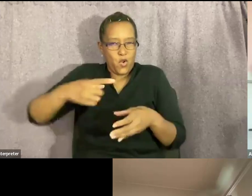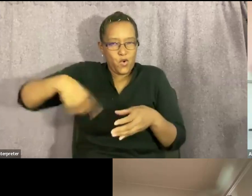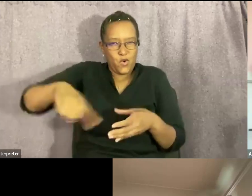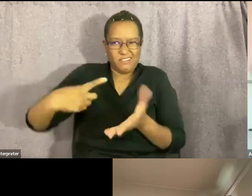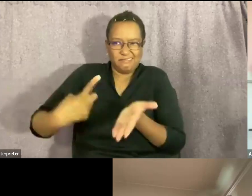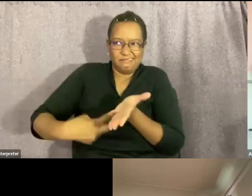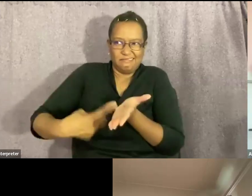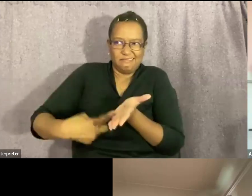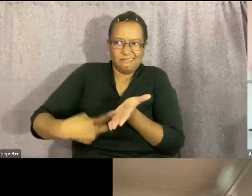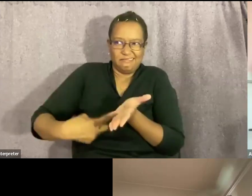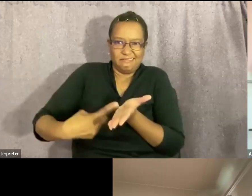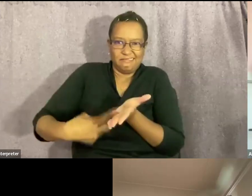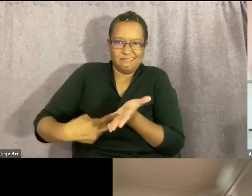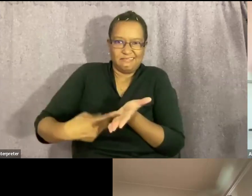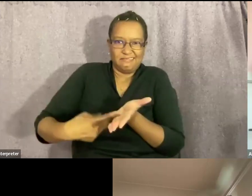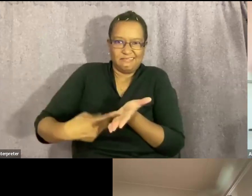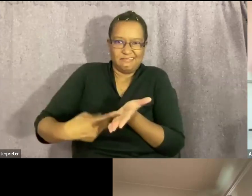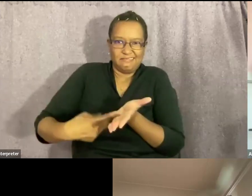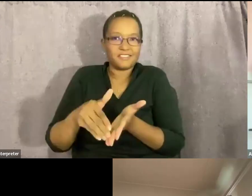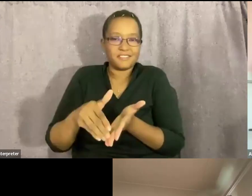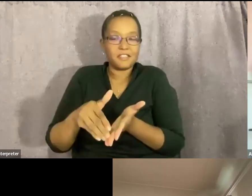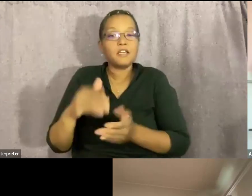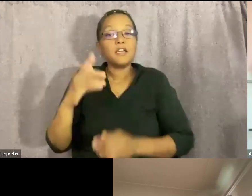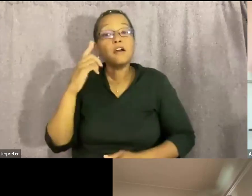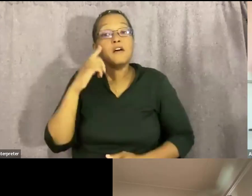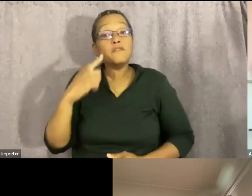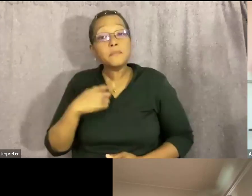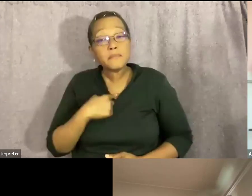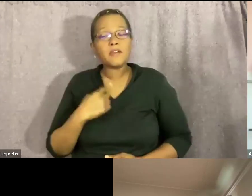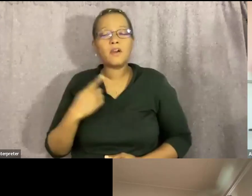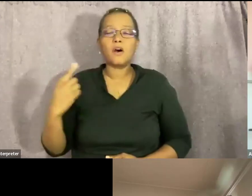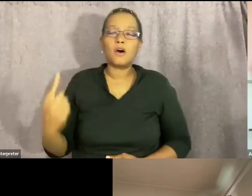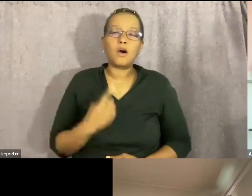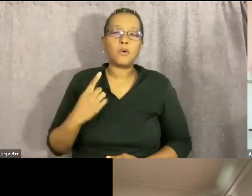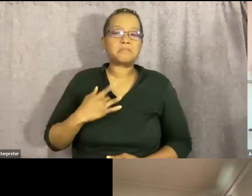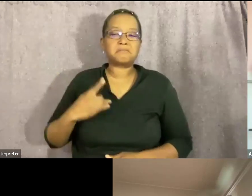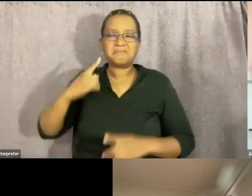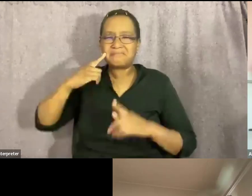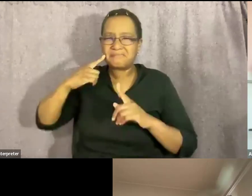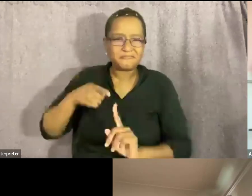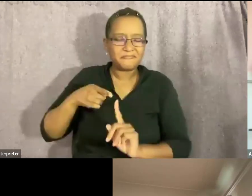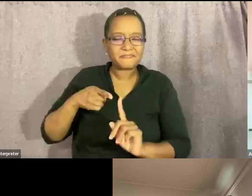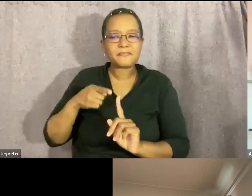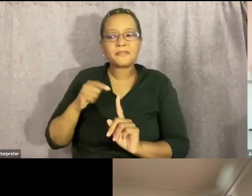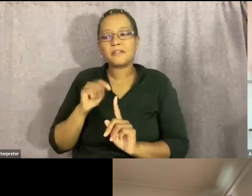Yeah, that's it for now. I'm done speaking.